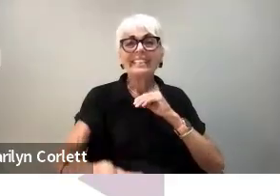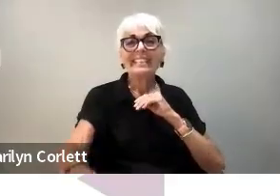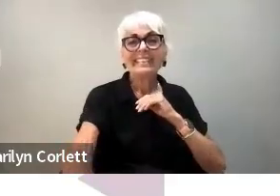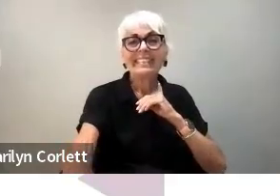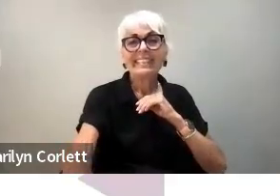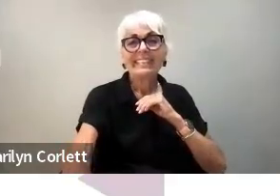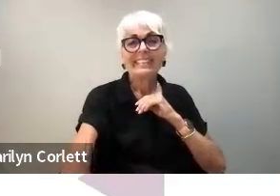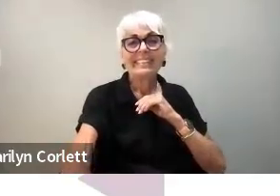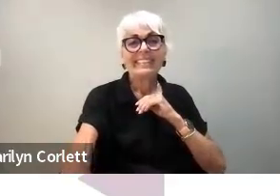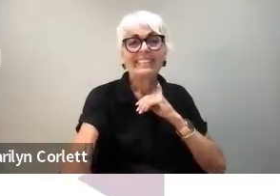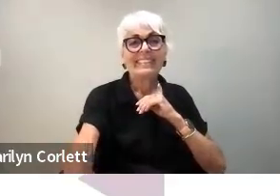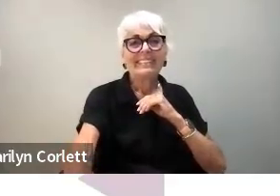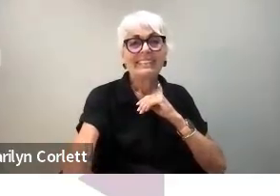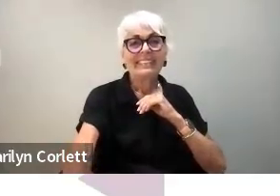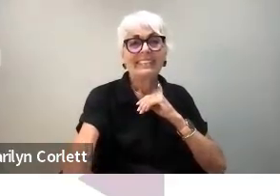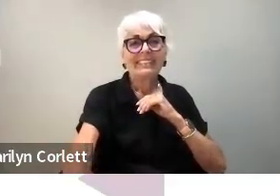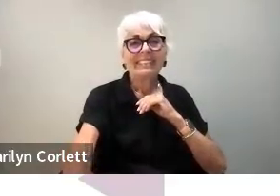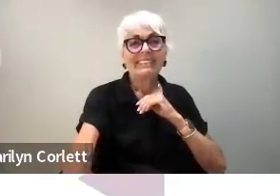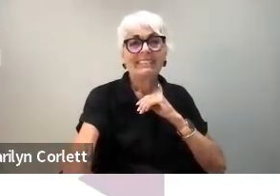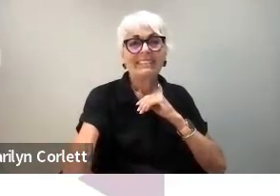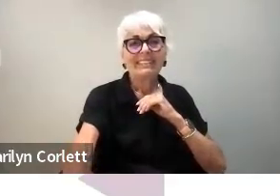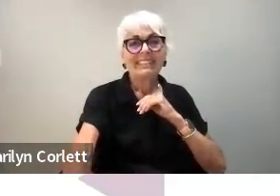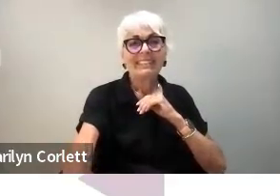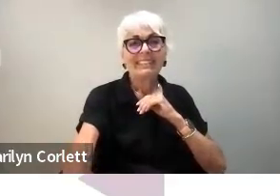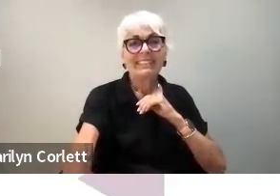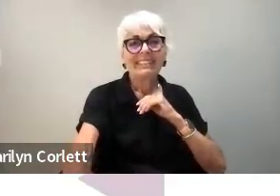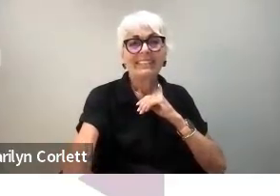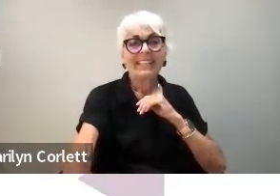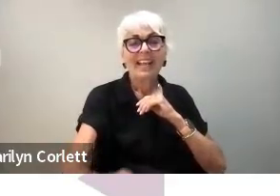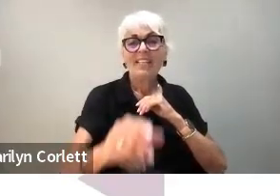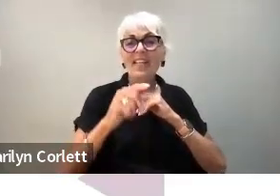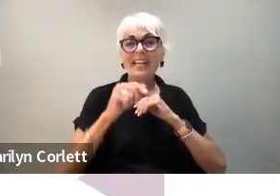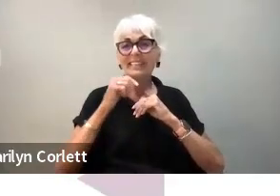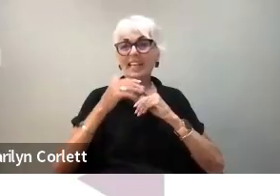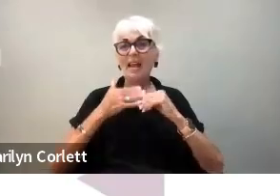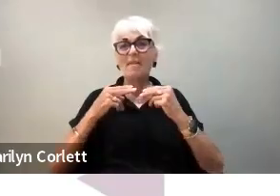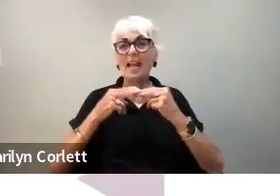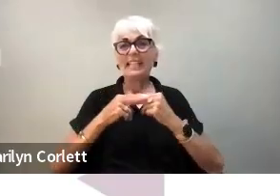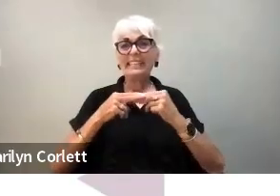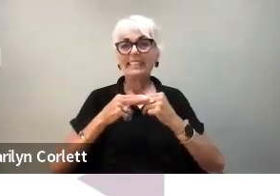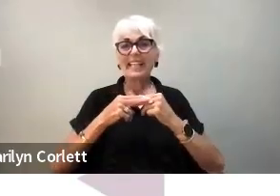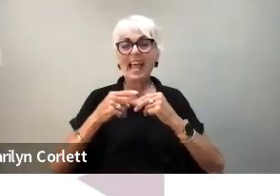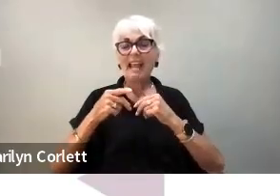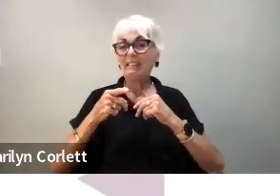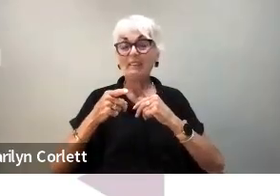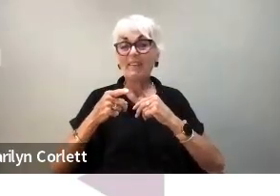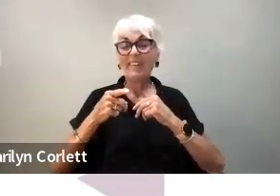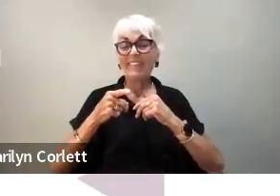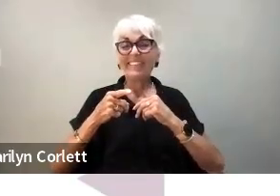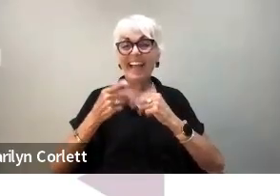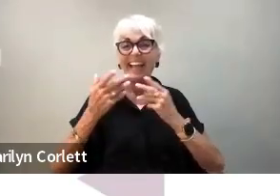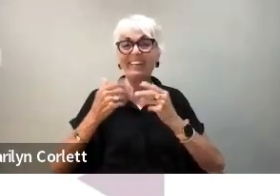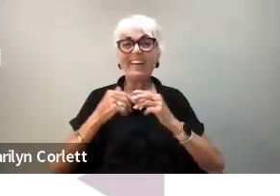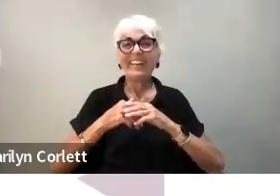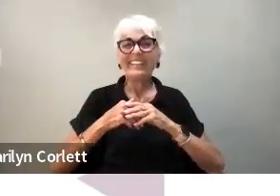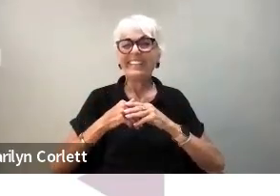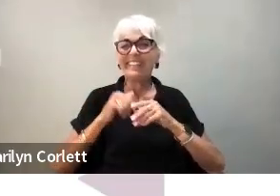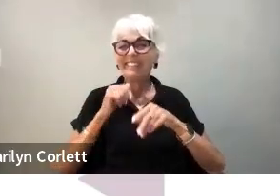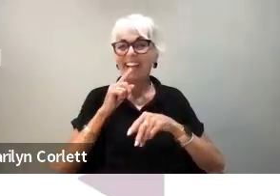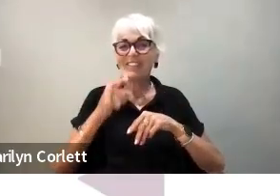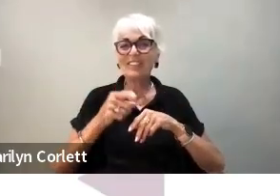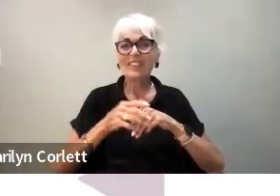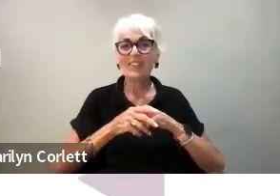Yes, I believe it's Happy Halloween. This was not my slide, so I was just, yeah, I don't know. Yeah, I'm not